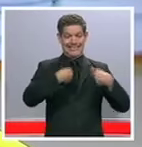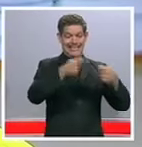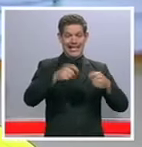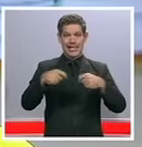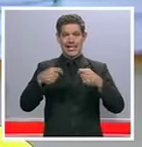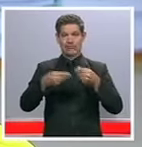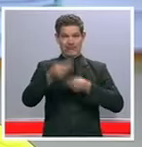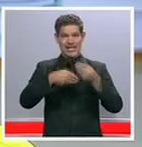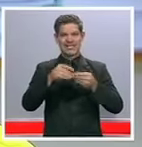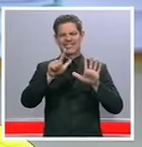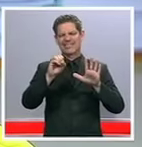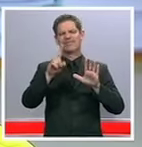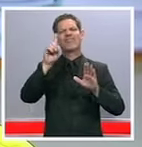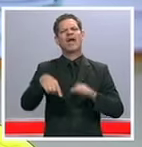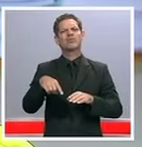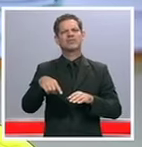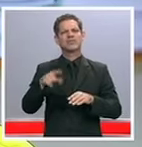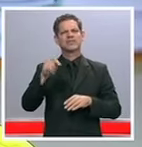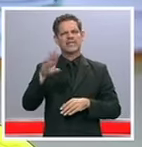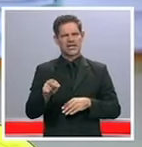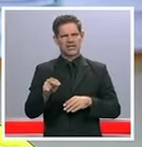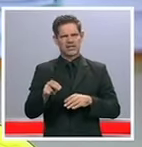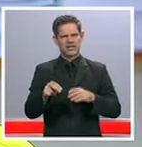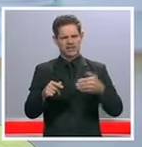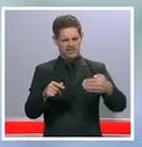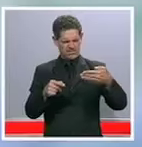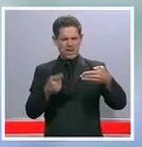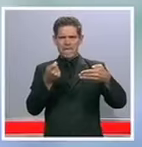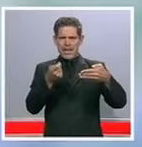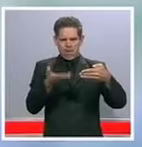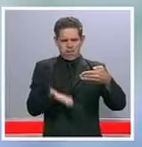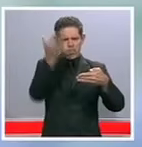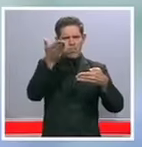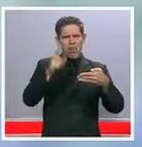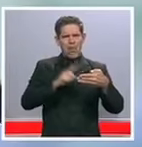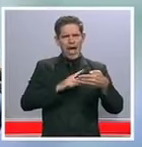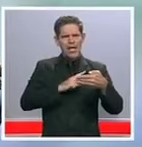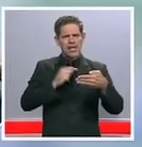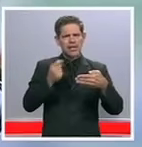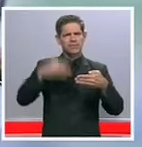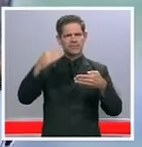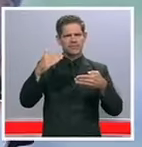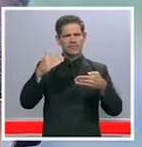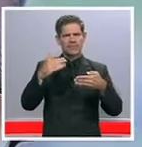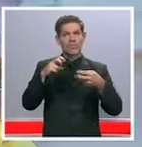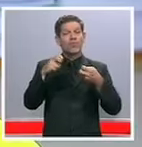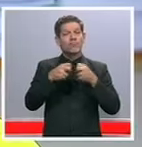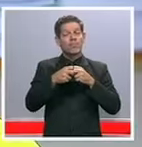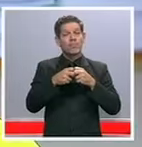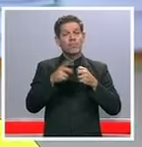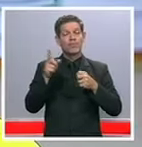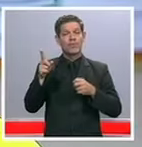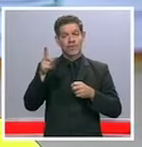before. And suddenly that was presented as the increase in prices on all of the maize. We think the problem is that